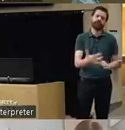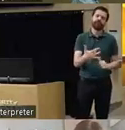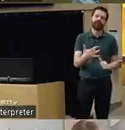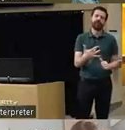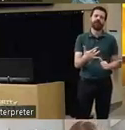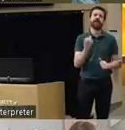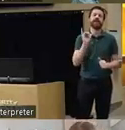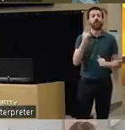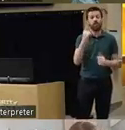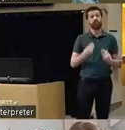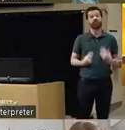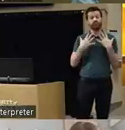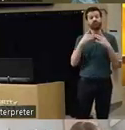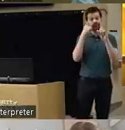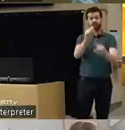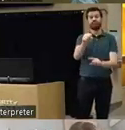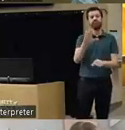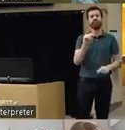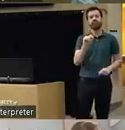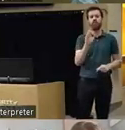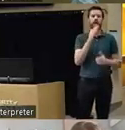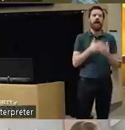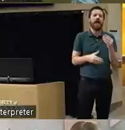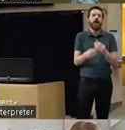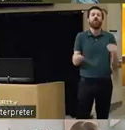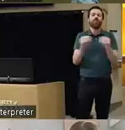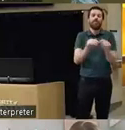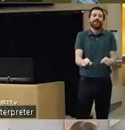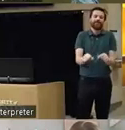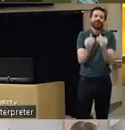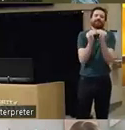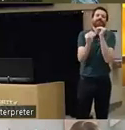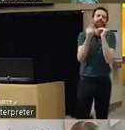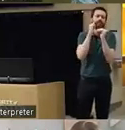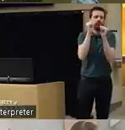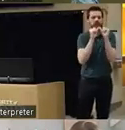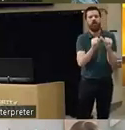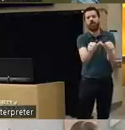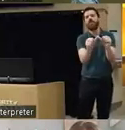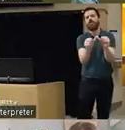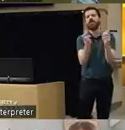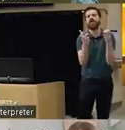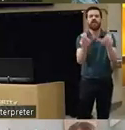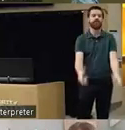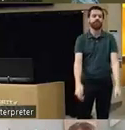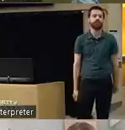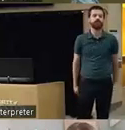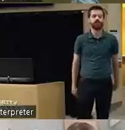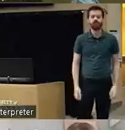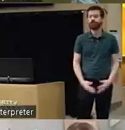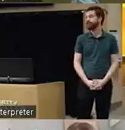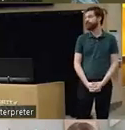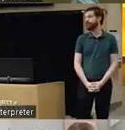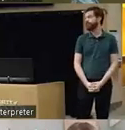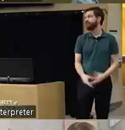an aspiration, certainly, and I think would add more potential stability for our ongoing investment. Well,